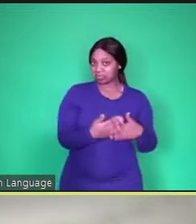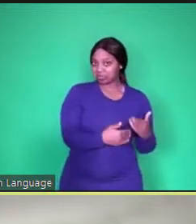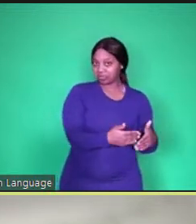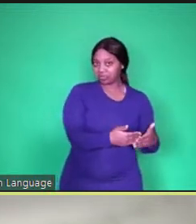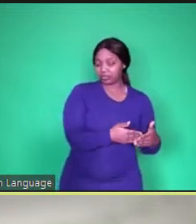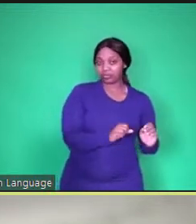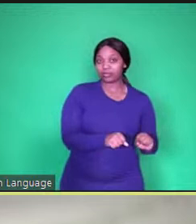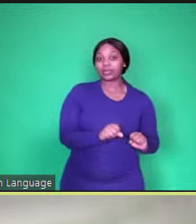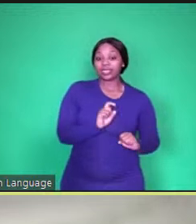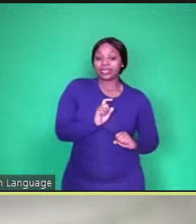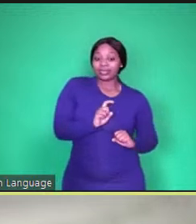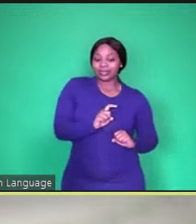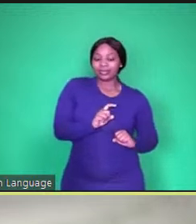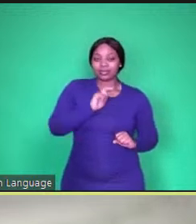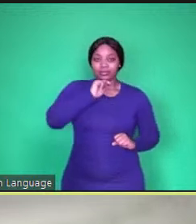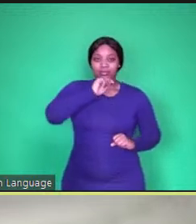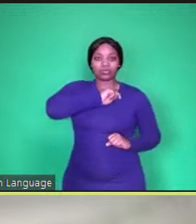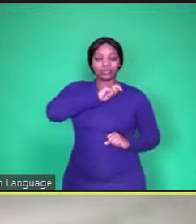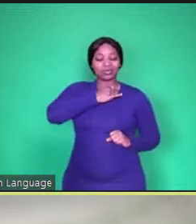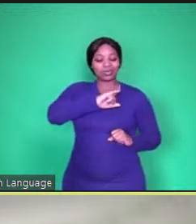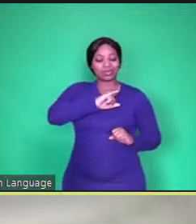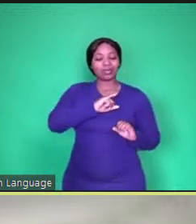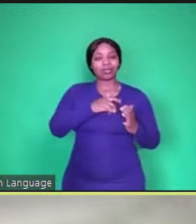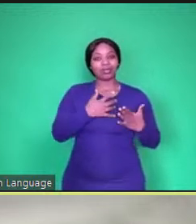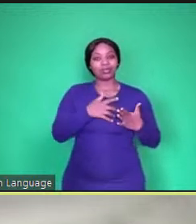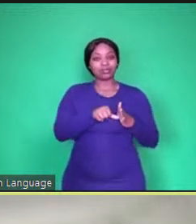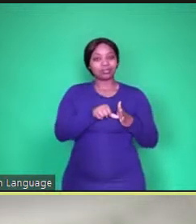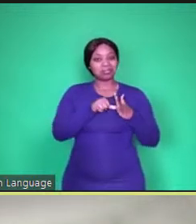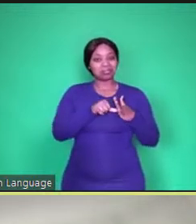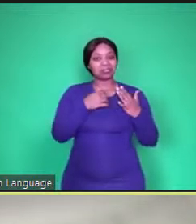this is still a critical area for